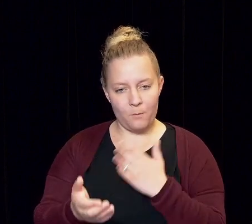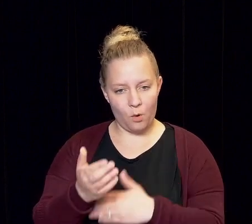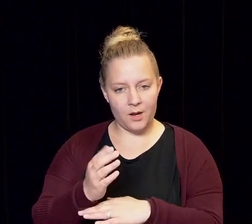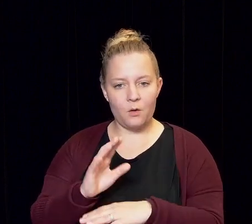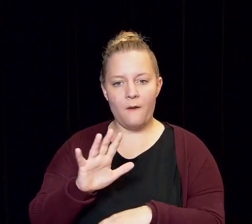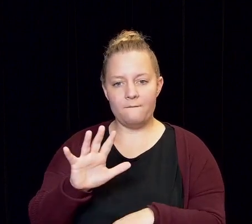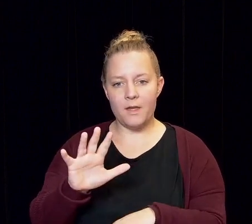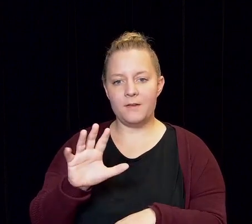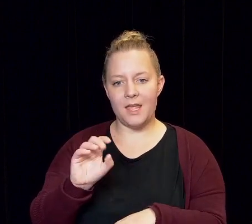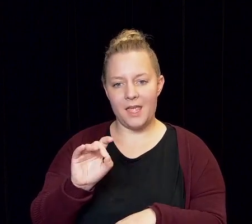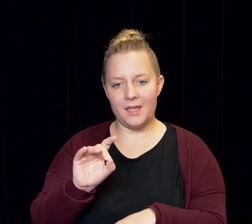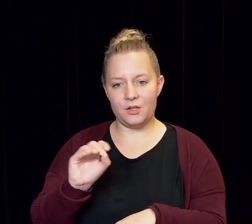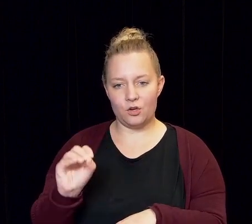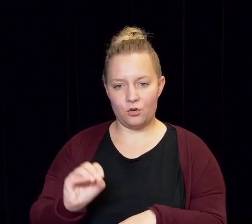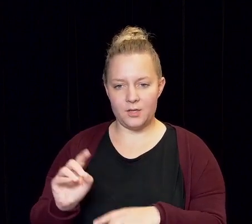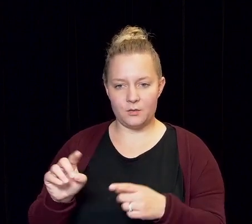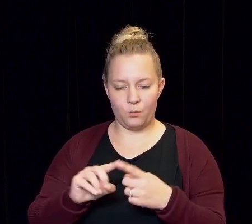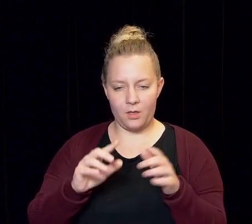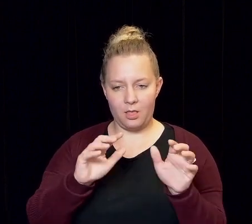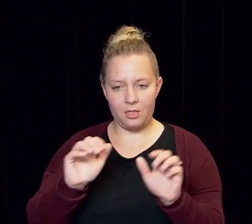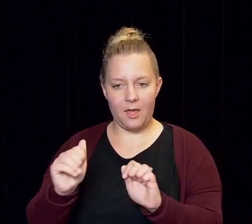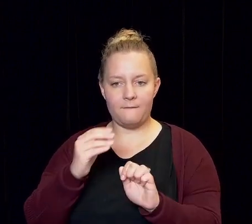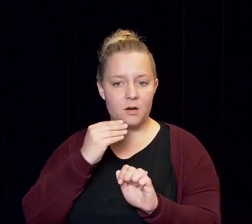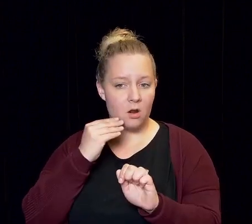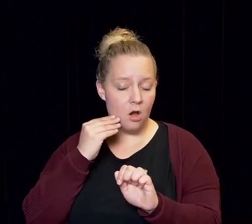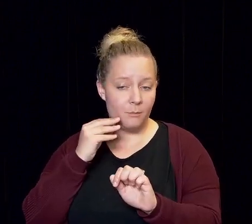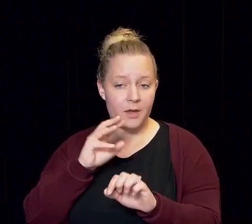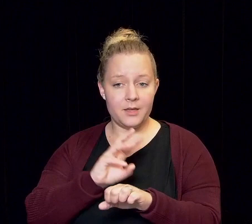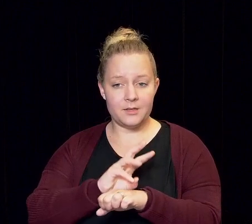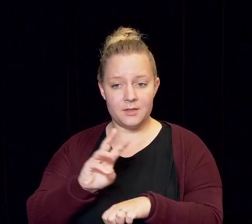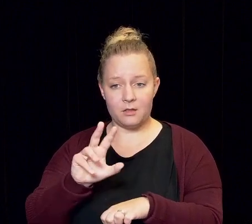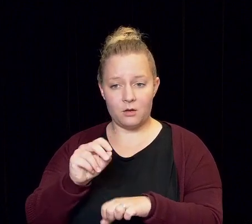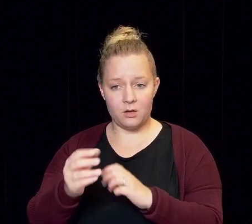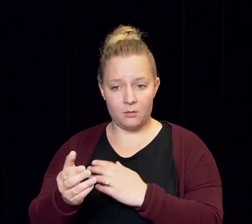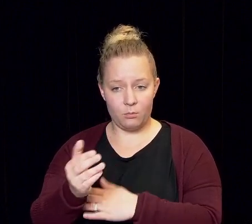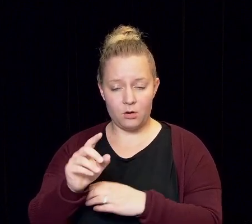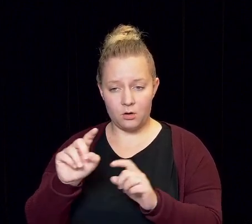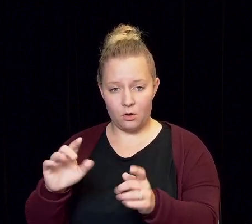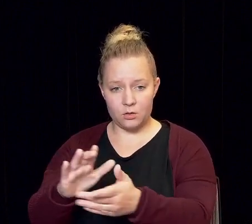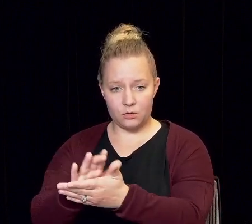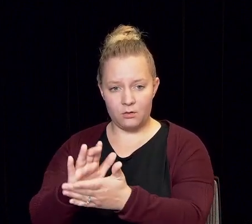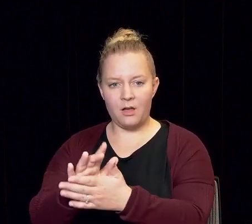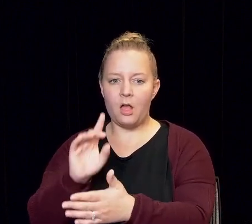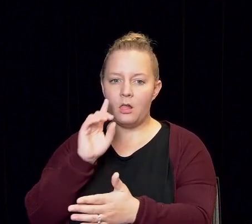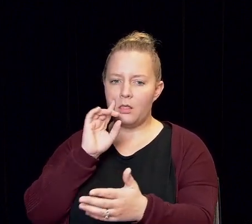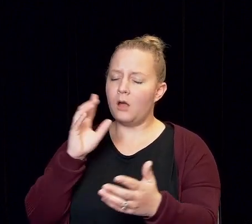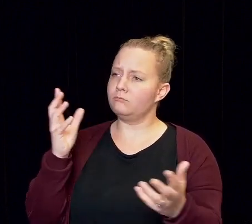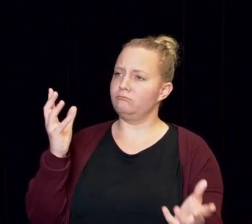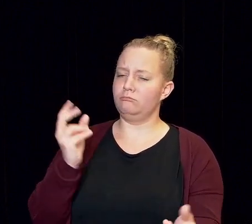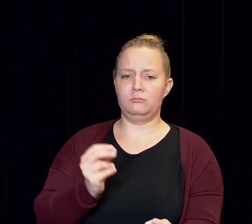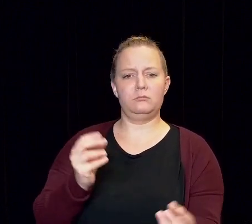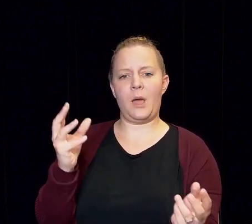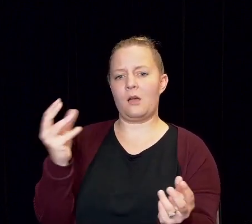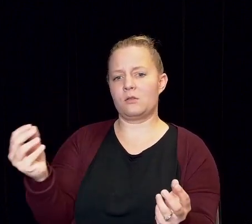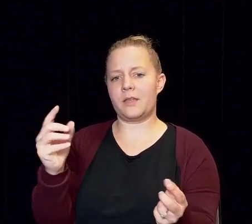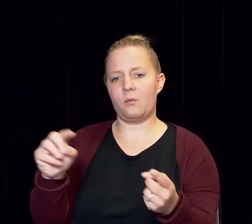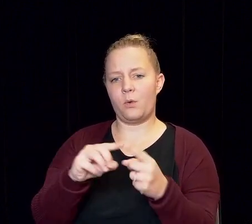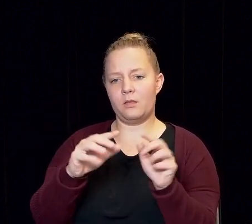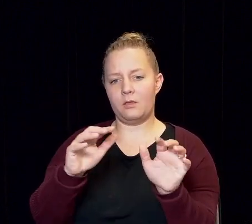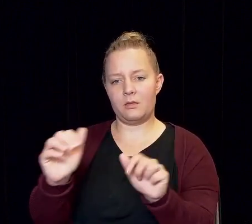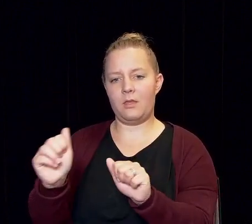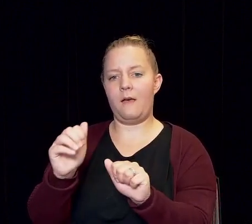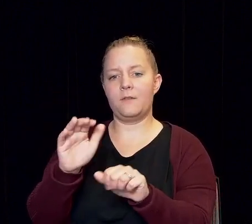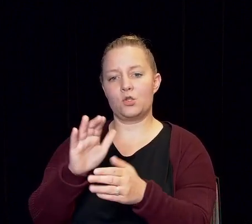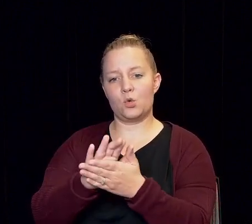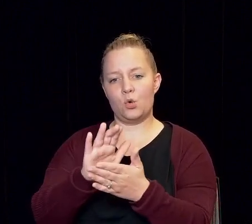58 degrees when she left her house at 6:30 in the morning to go to school, but then thought it was lovely outside when she left school in the afternoon and it was